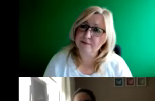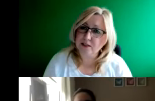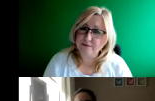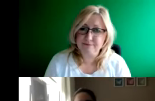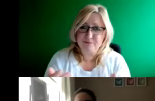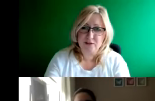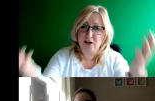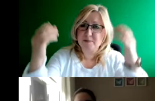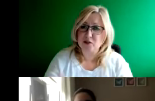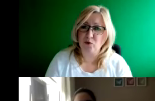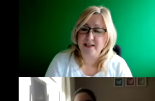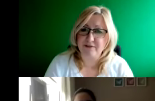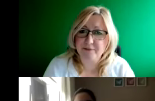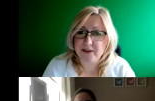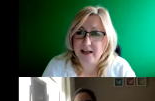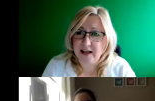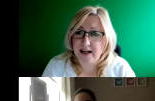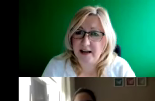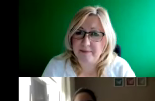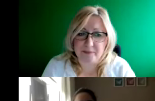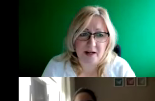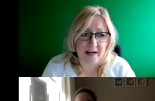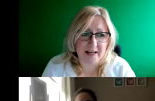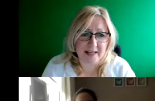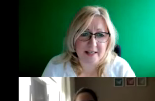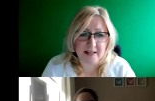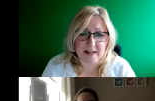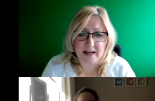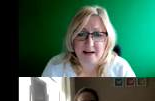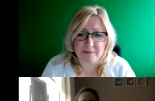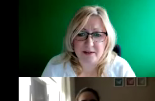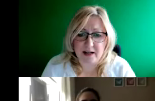you husband and wife. I'm